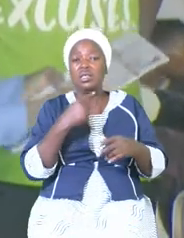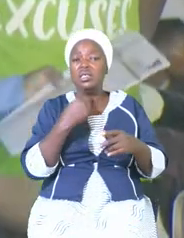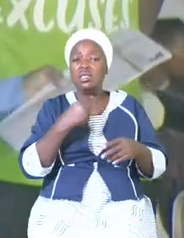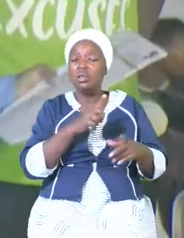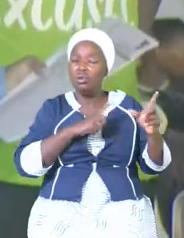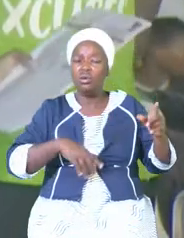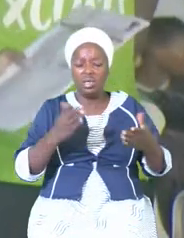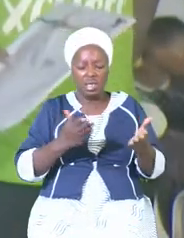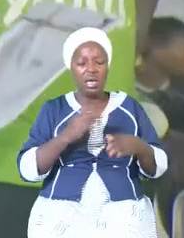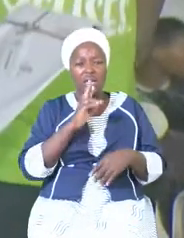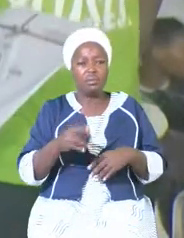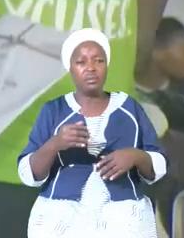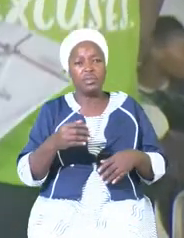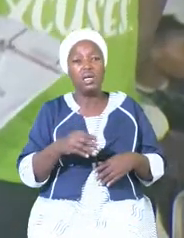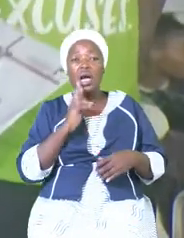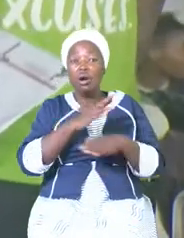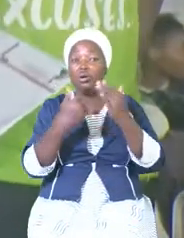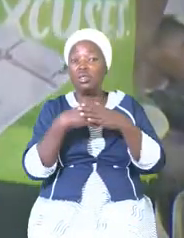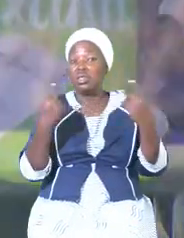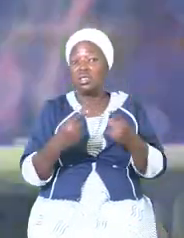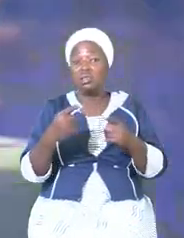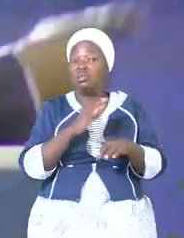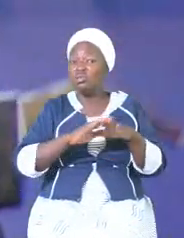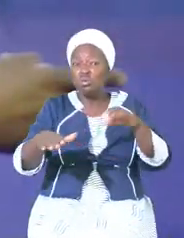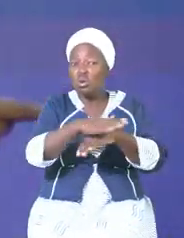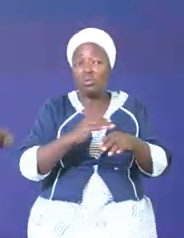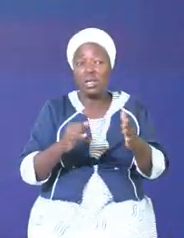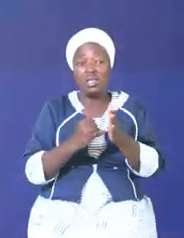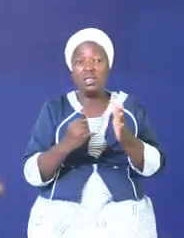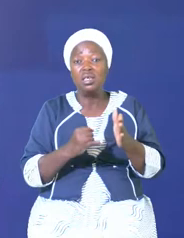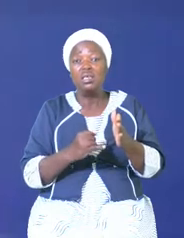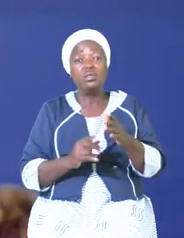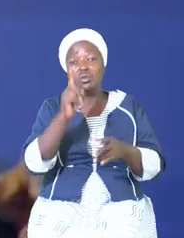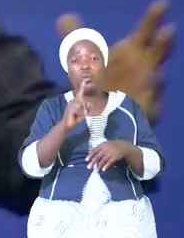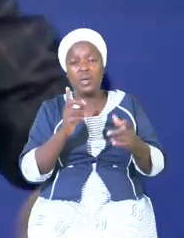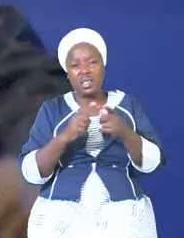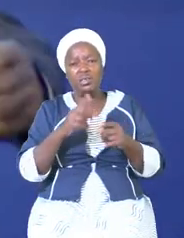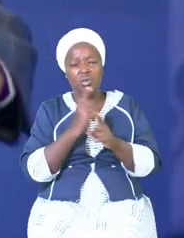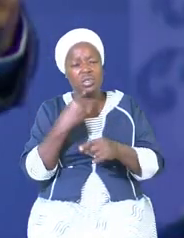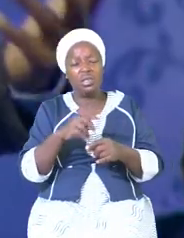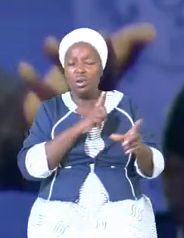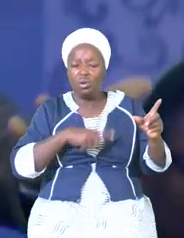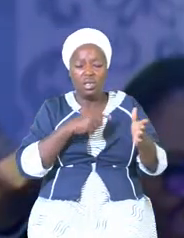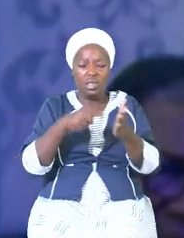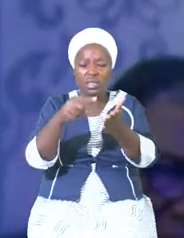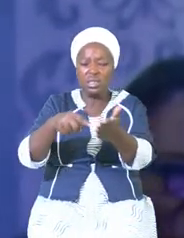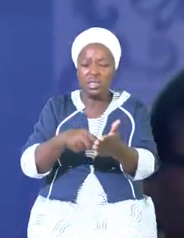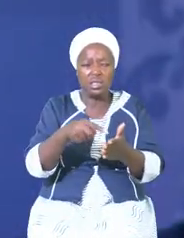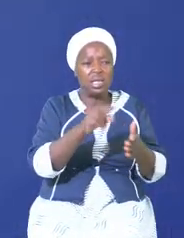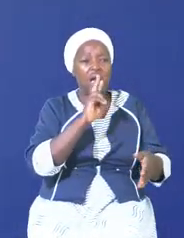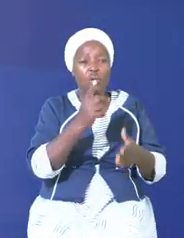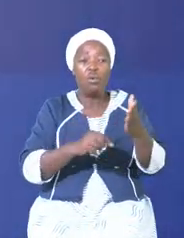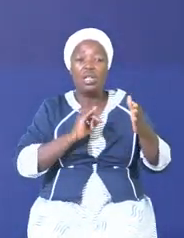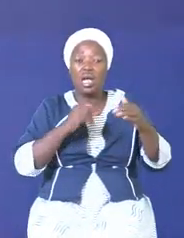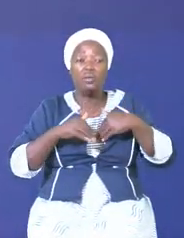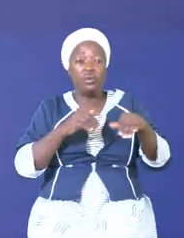up and say, "Lord, this is what I've been in the past. This is where I've gone in the past. This is what I've been drinking in the past.